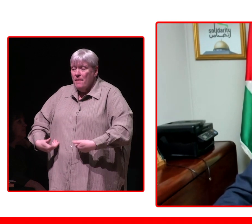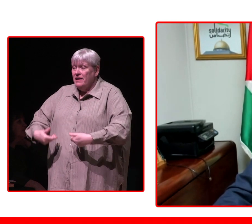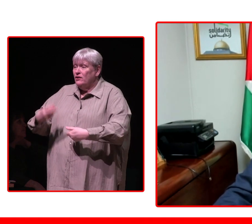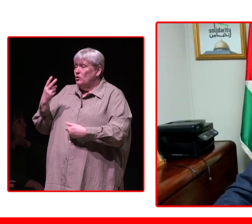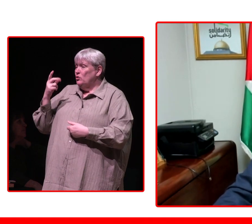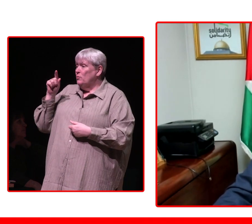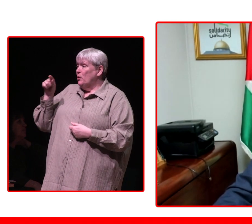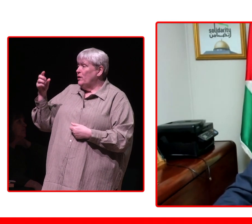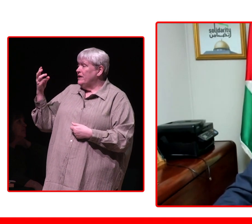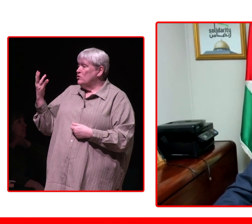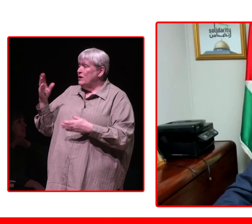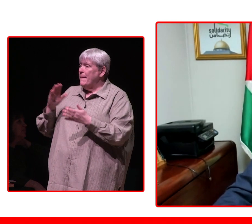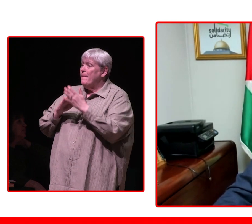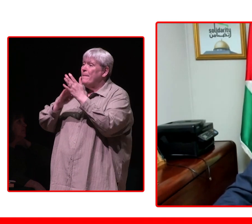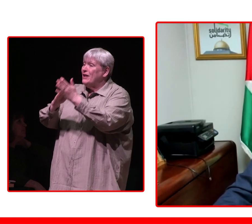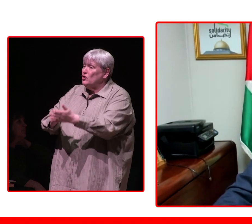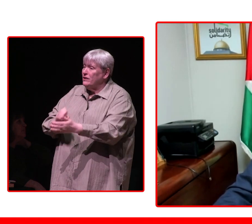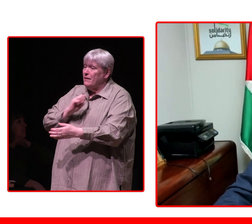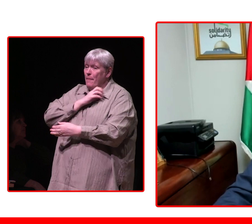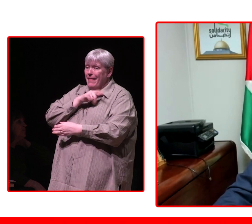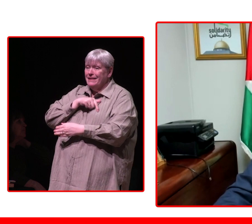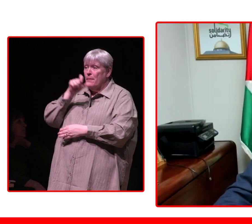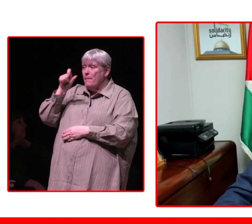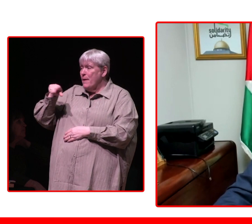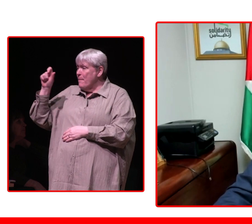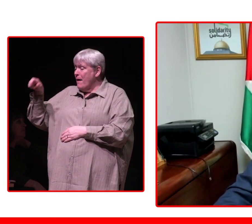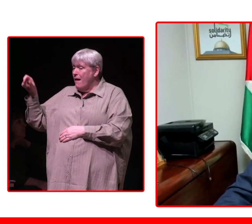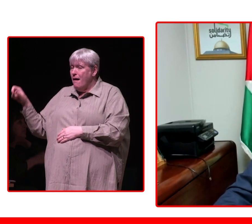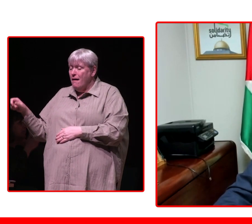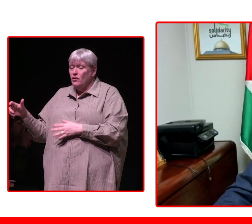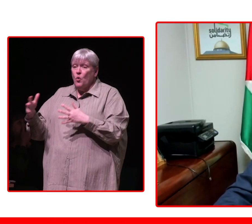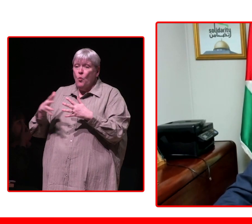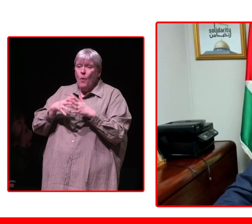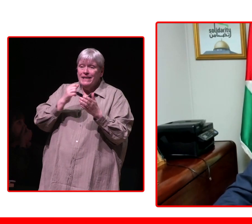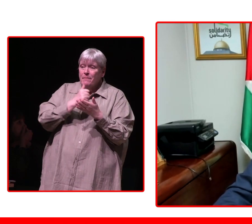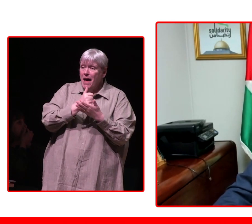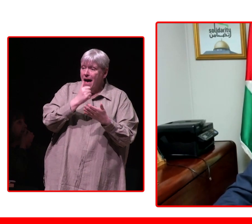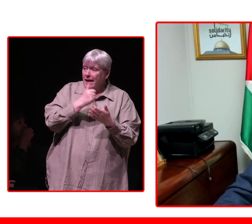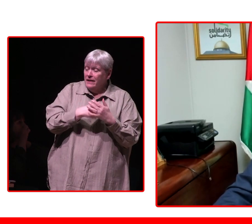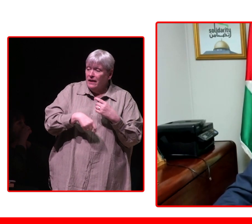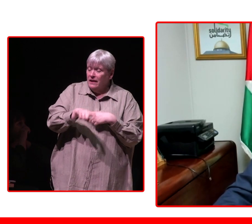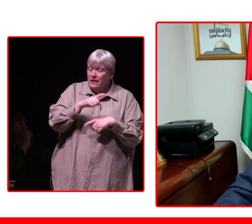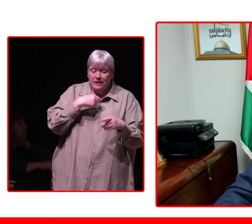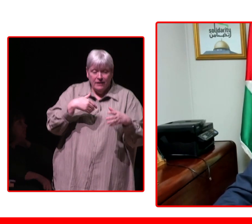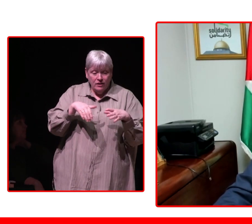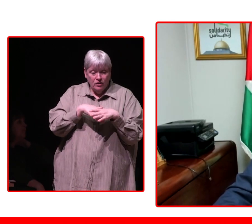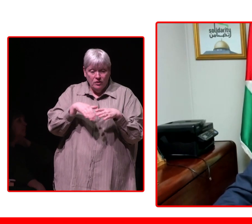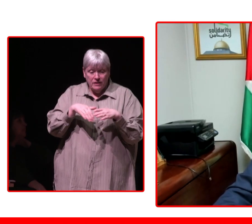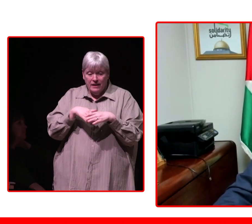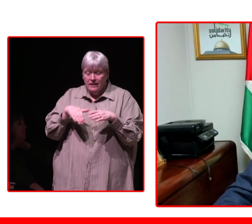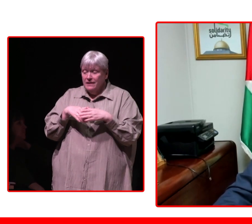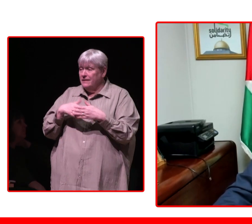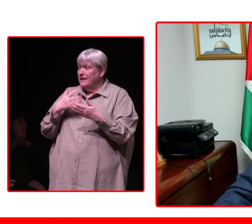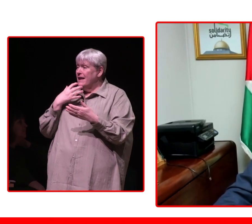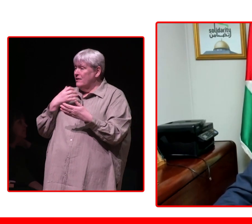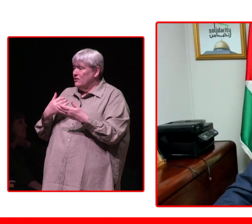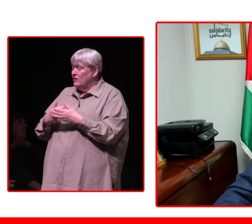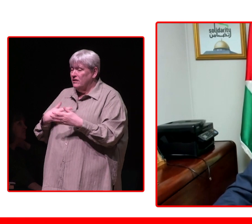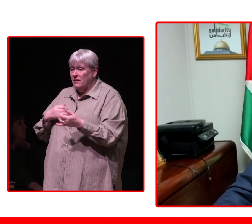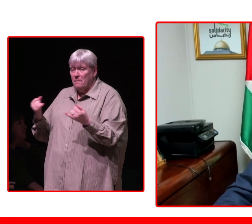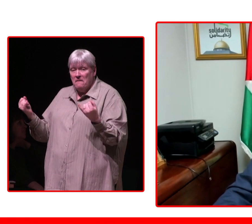million Palestinians. In the West Bank, including East Jerusalem, settler violence is